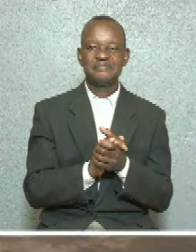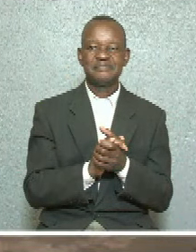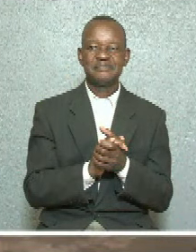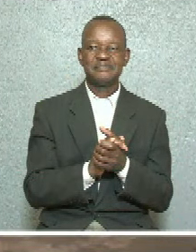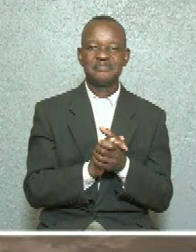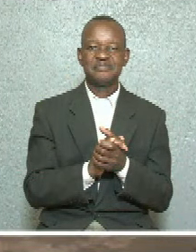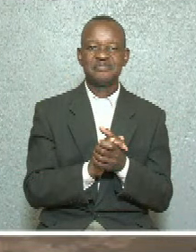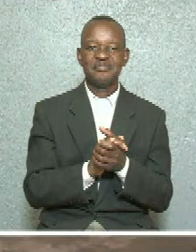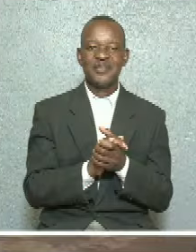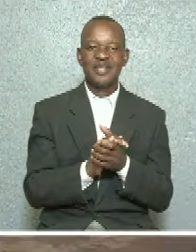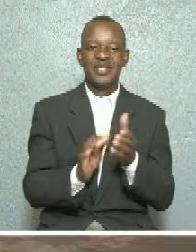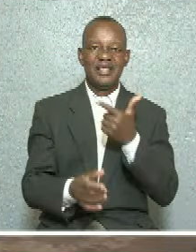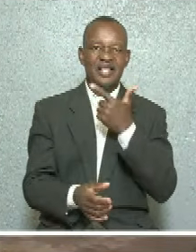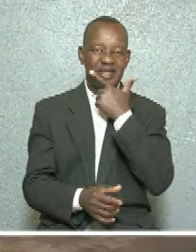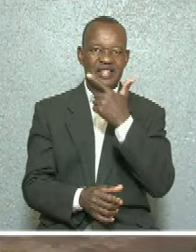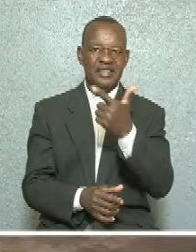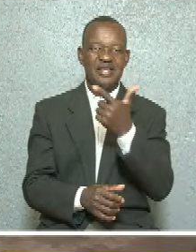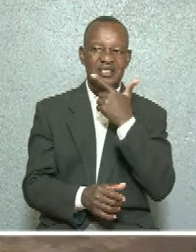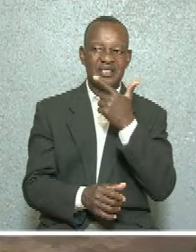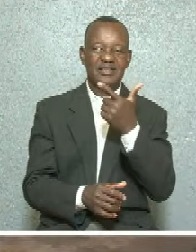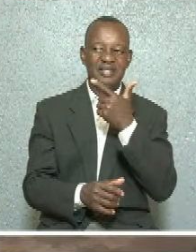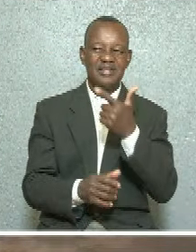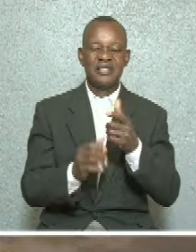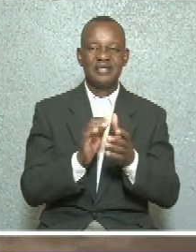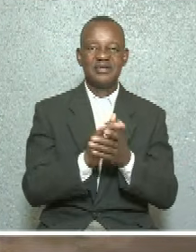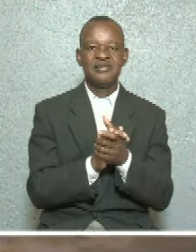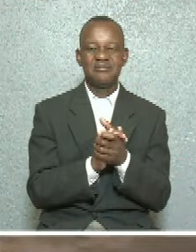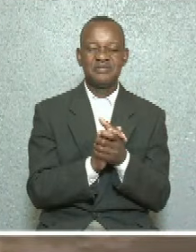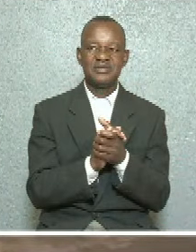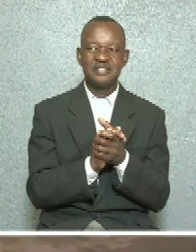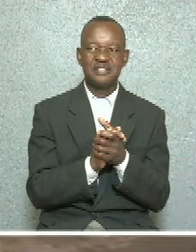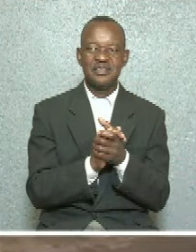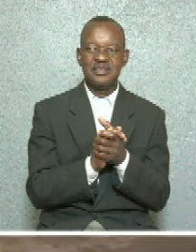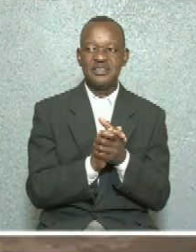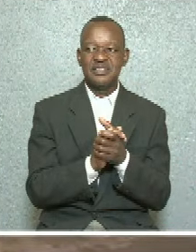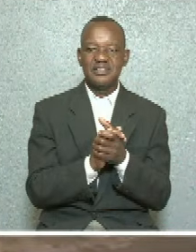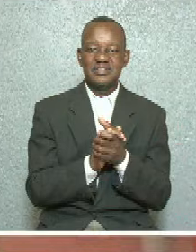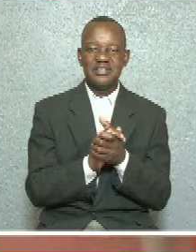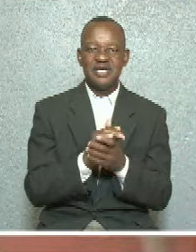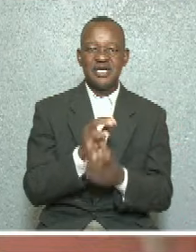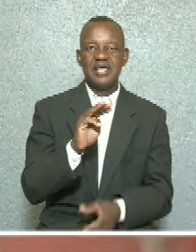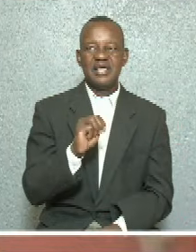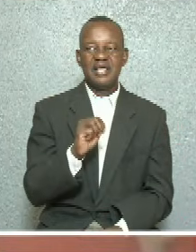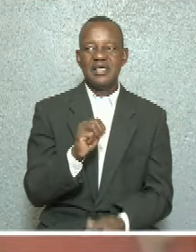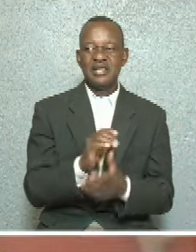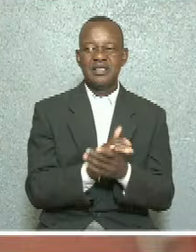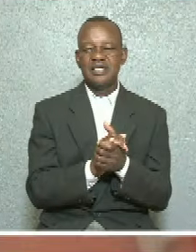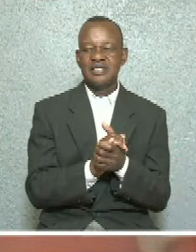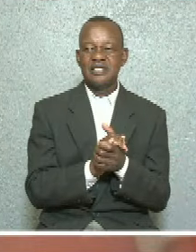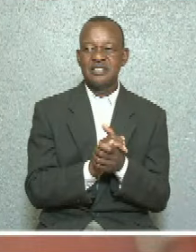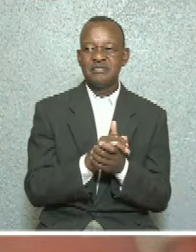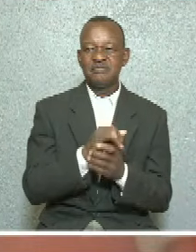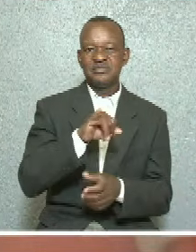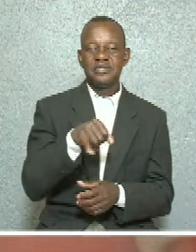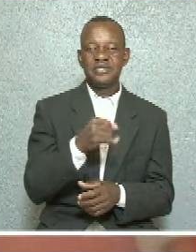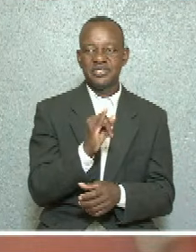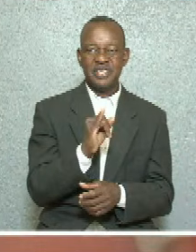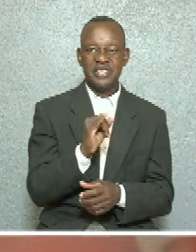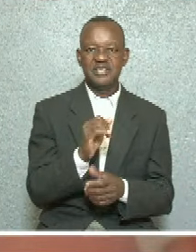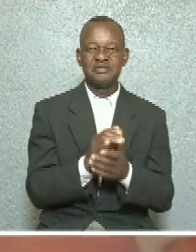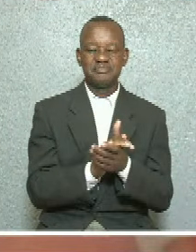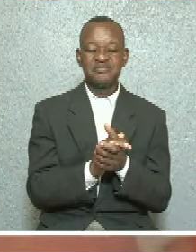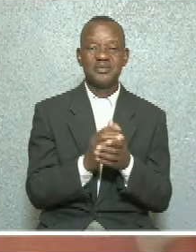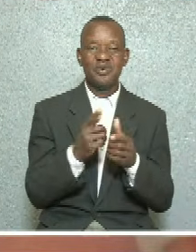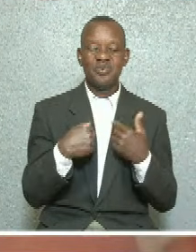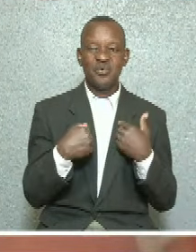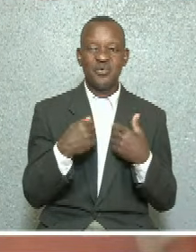No, thank you very much, MJ. And for some of us, even just specific to what MJ said about the environment. So I